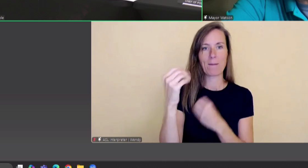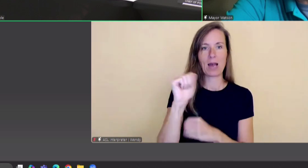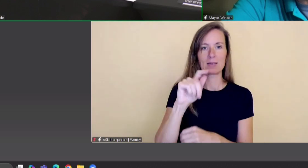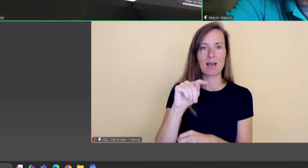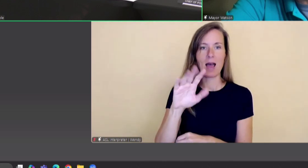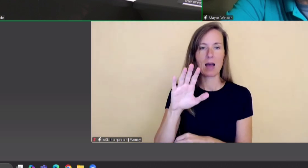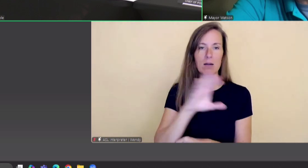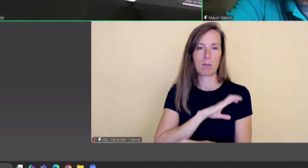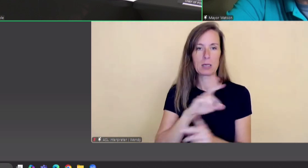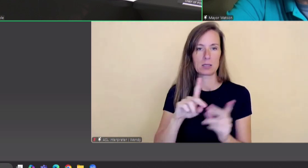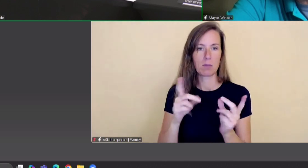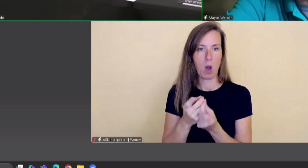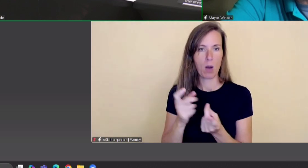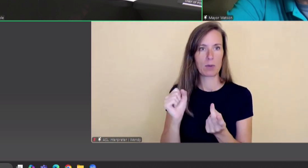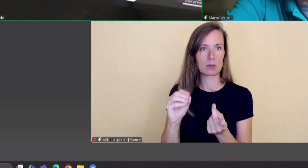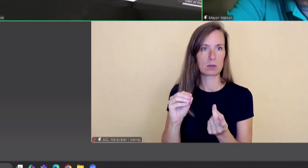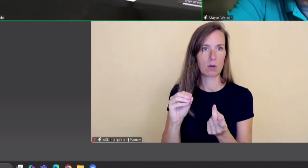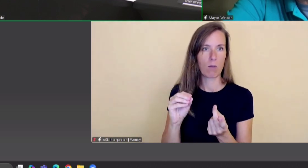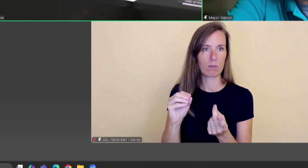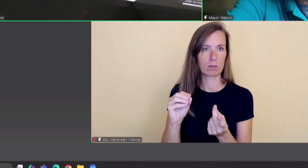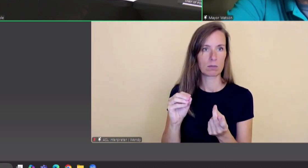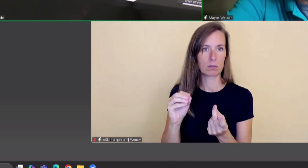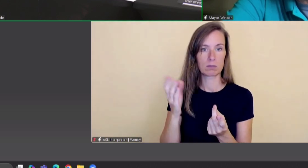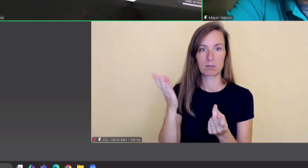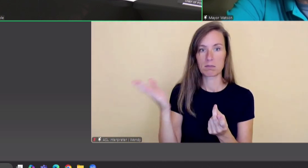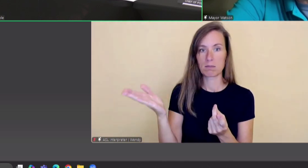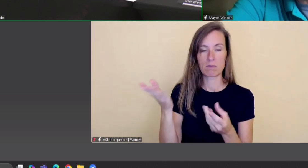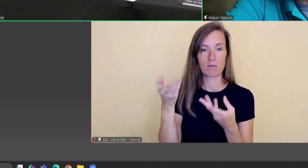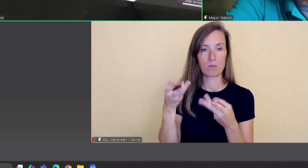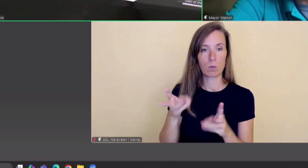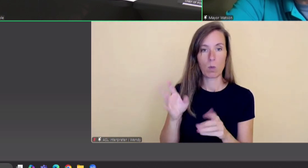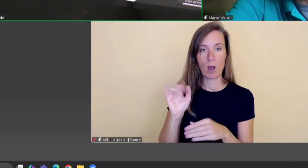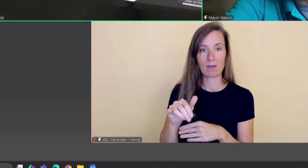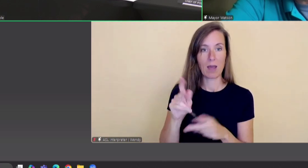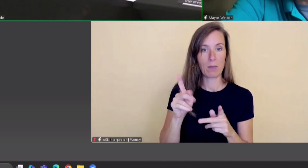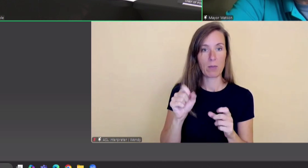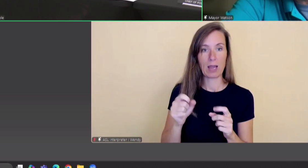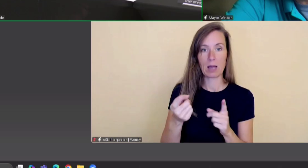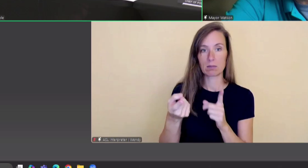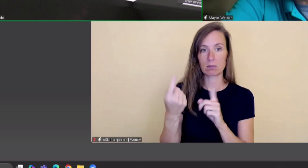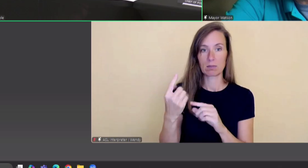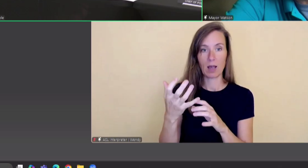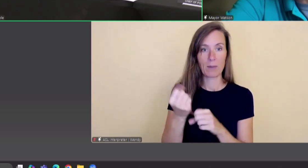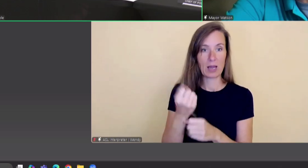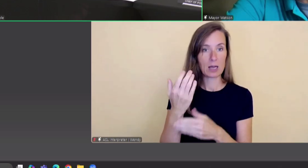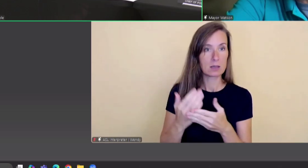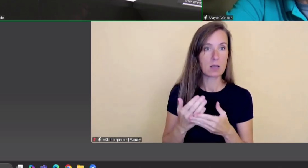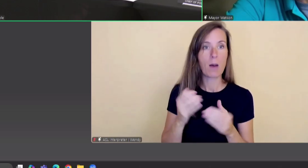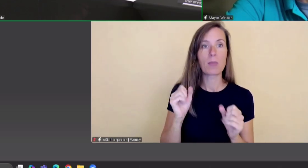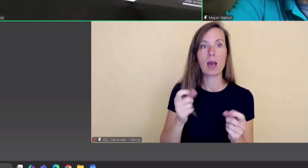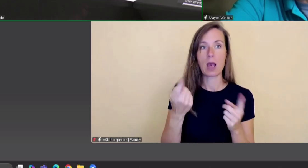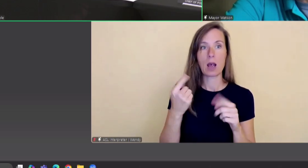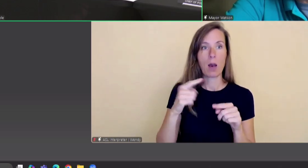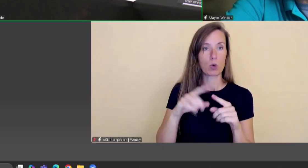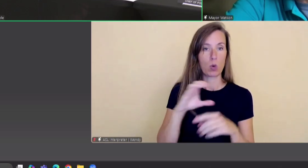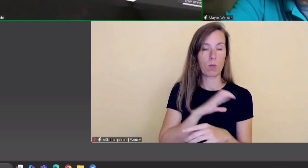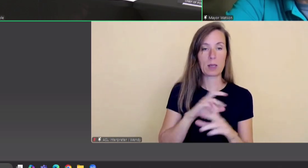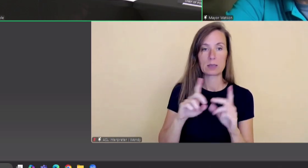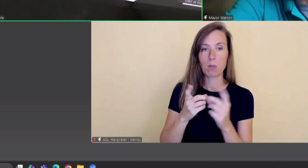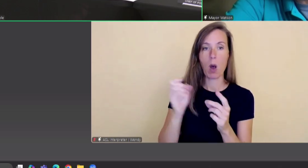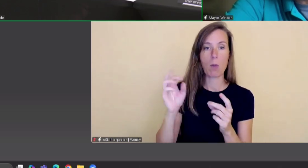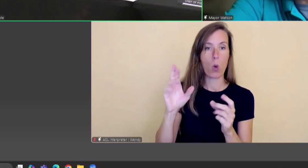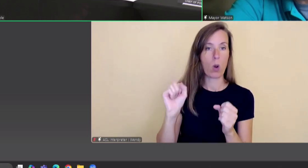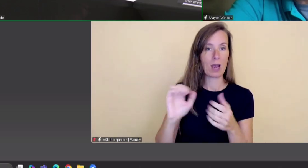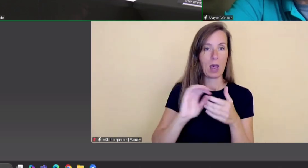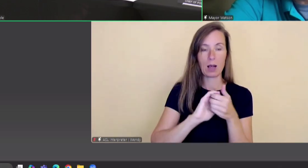So there's a way that, folks need to come and get some. They can most certainly come to the police department, or we can collaborate with